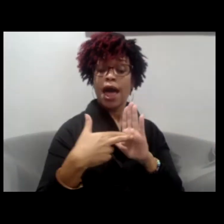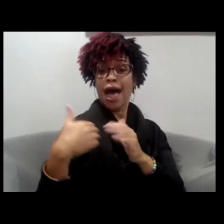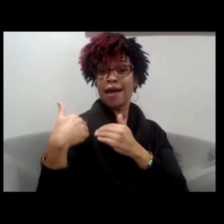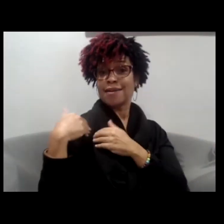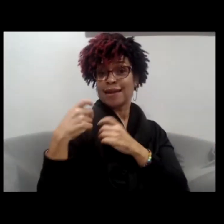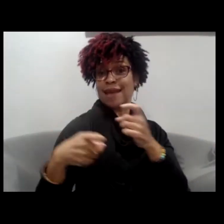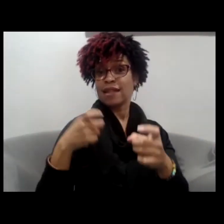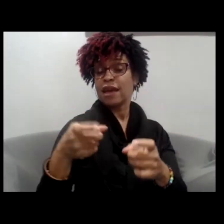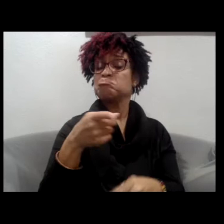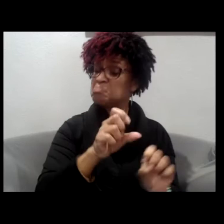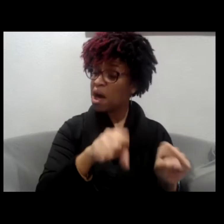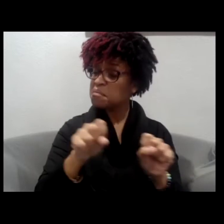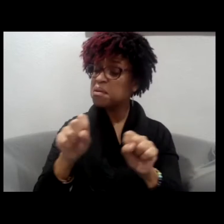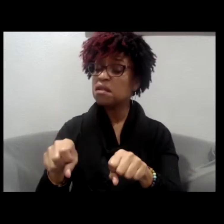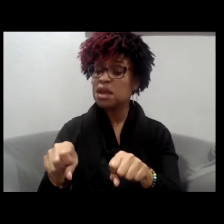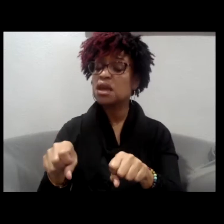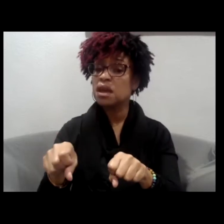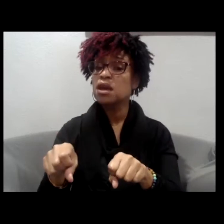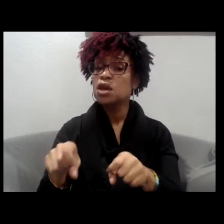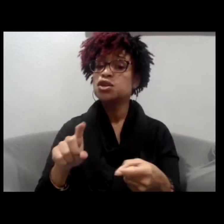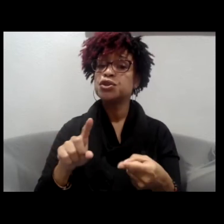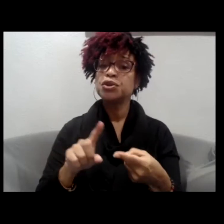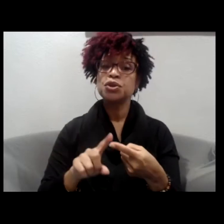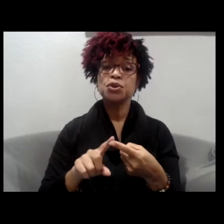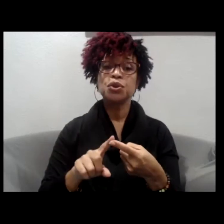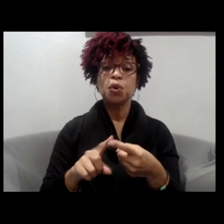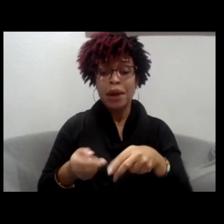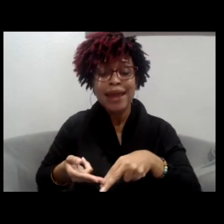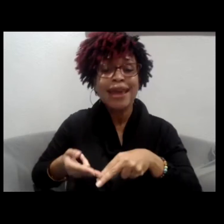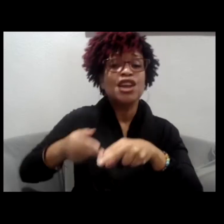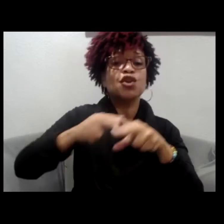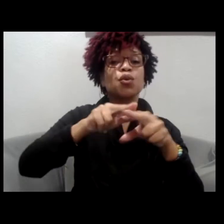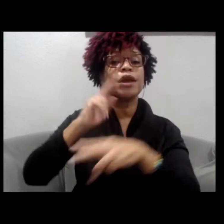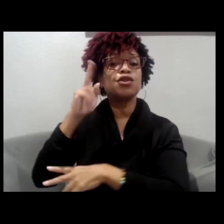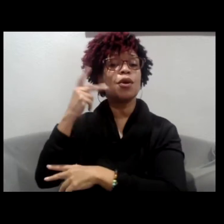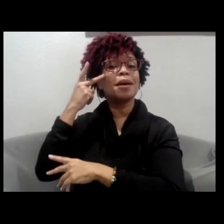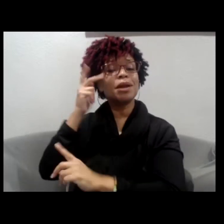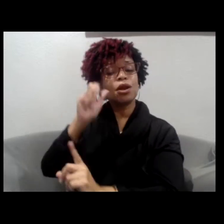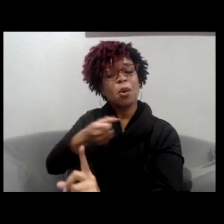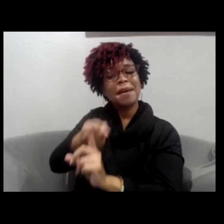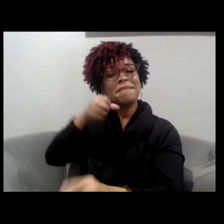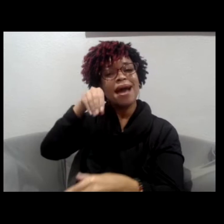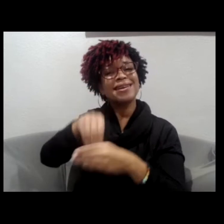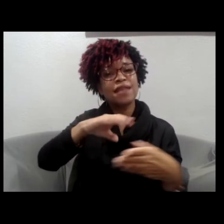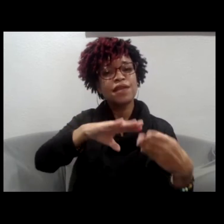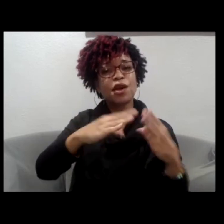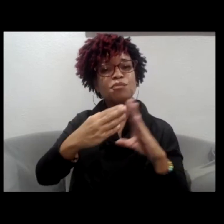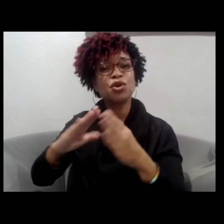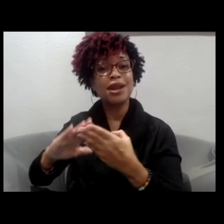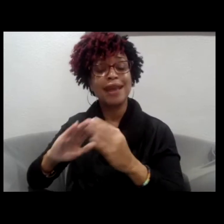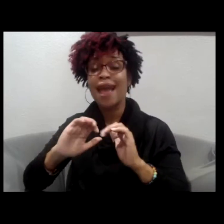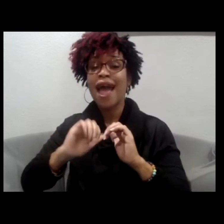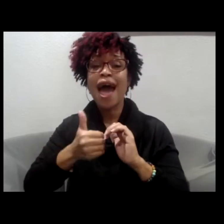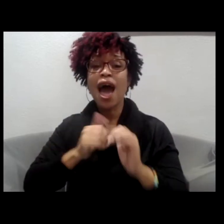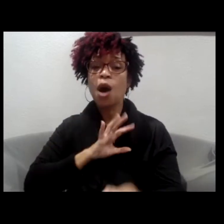the potential and the possibility to increase your political impact in the community by participating in